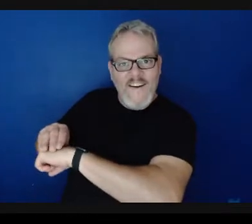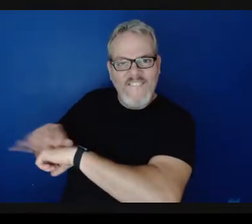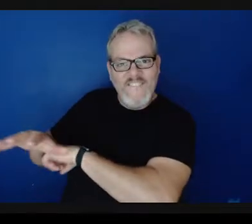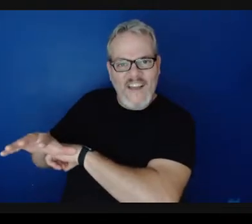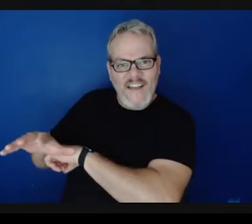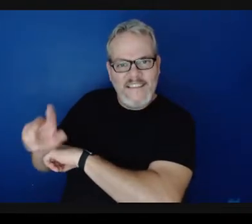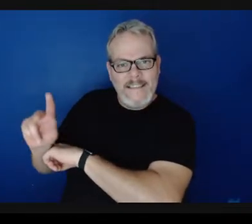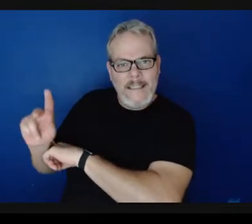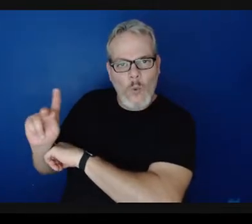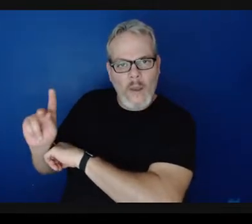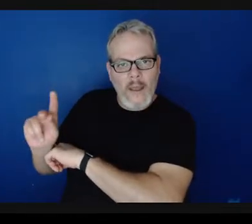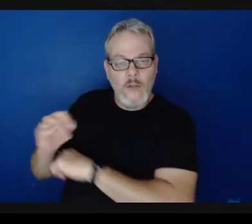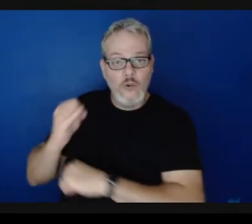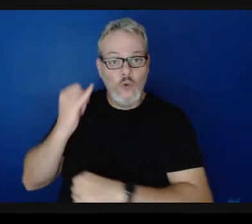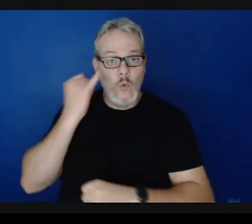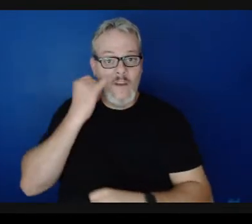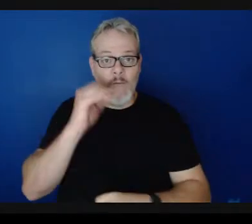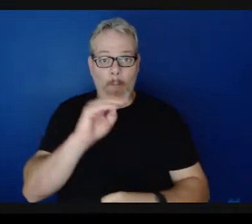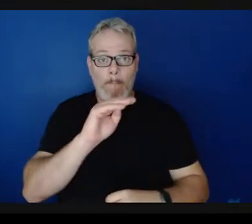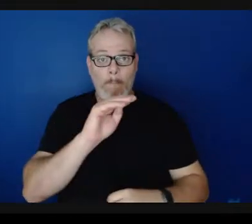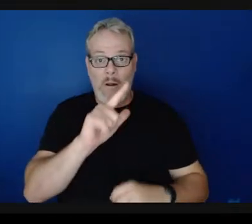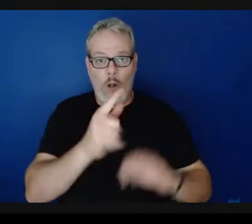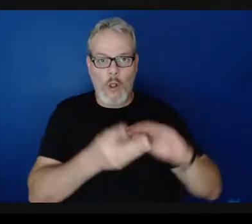and injecting, and